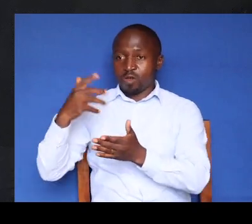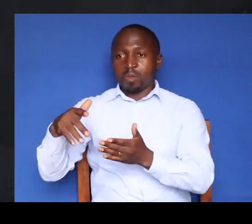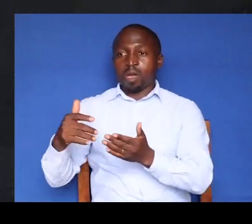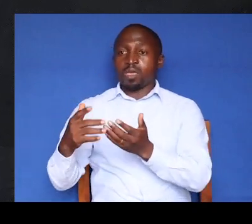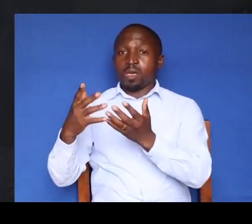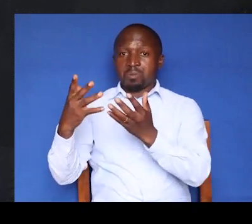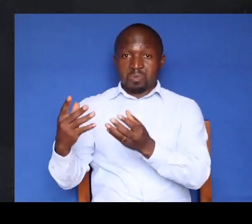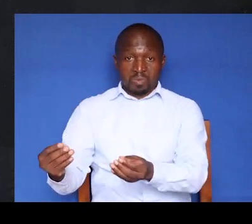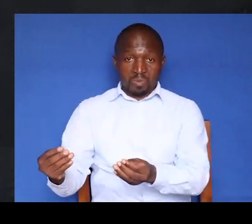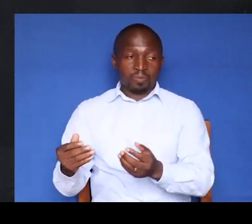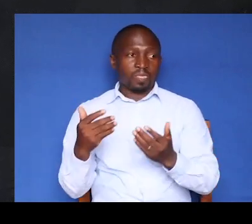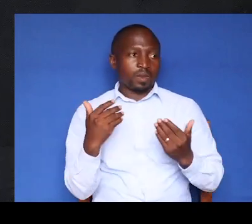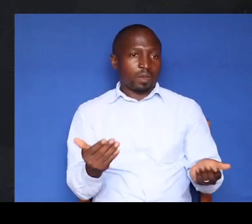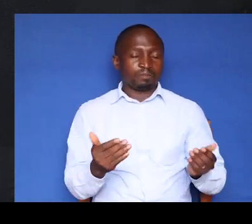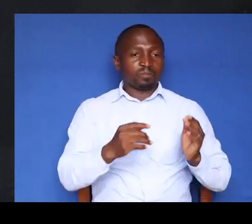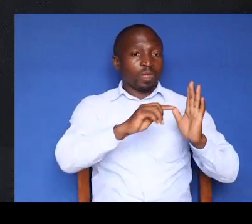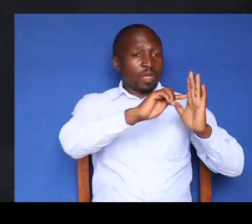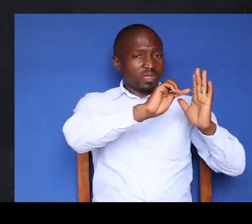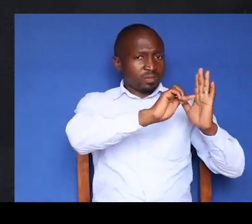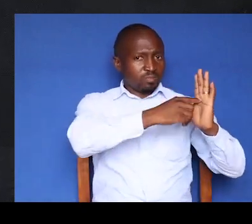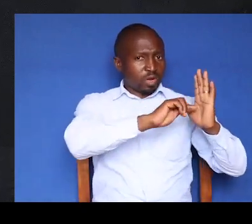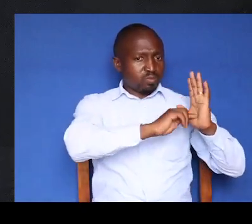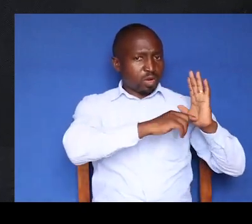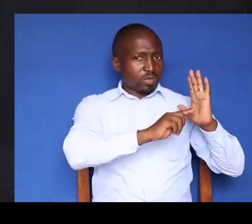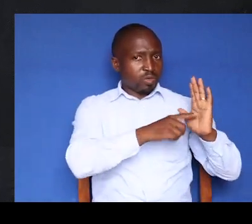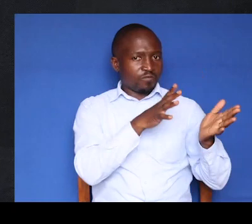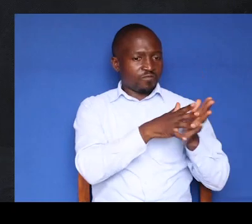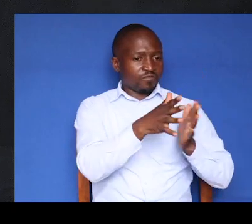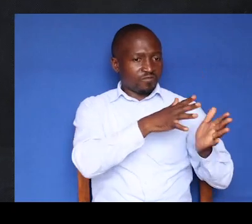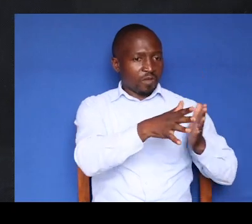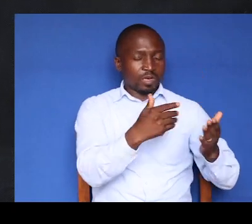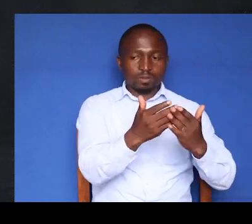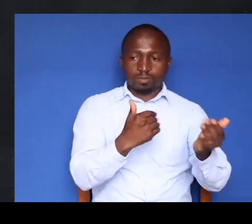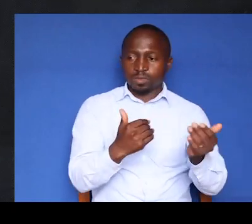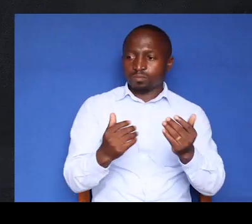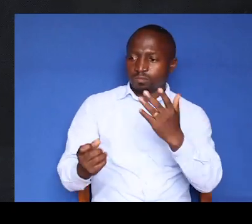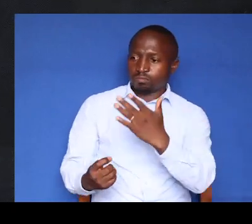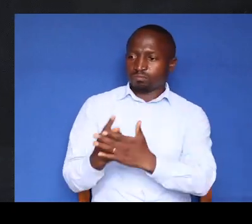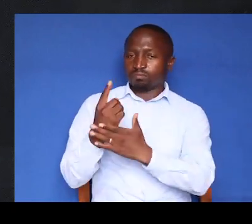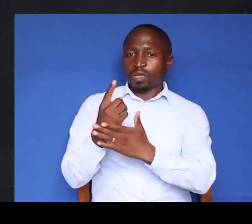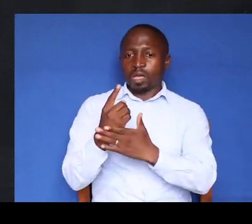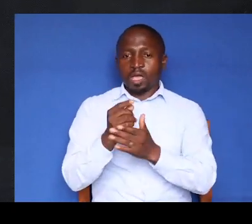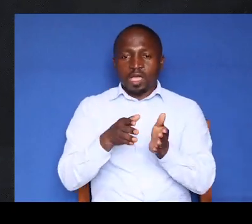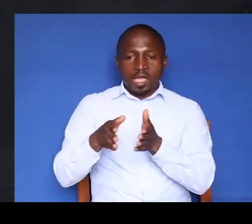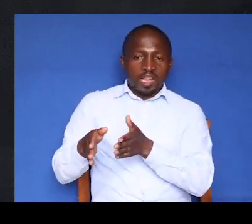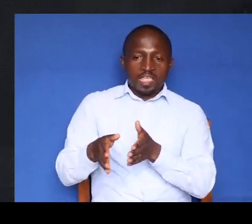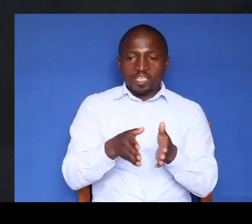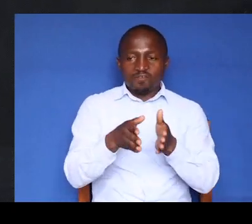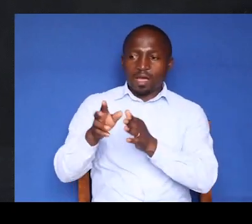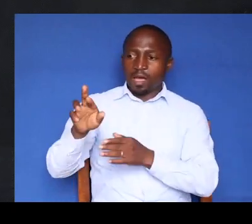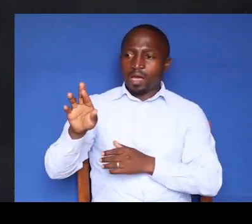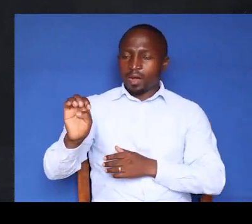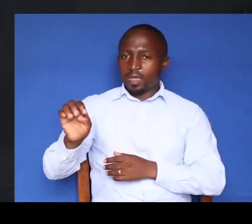dear students, the factors which we have given for the occurrence of river regime should remain